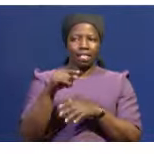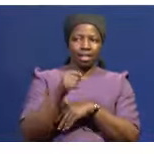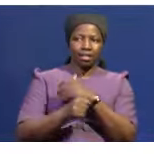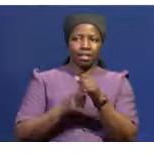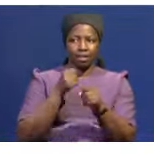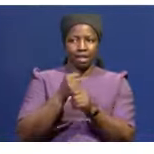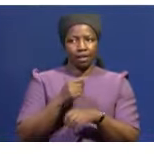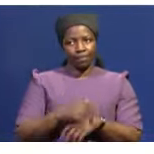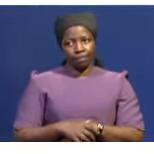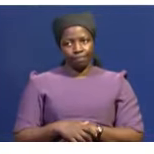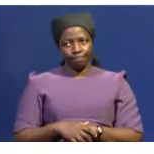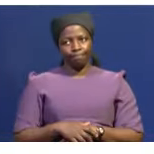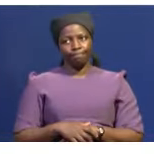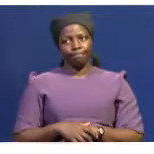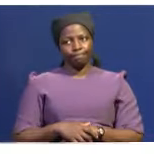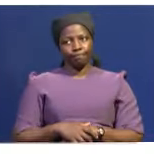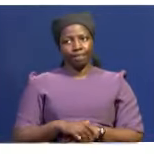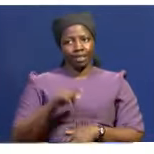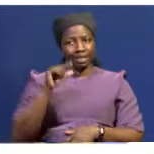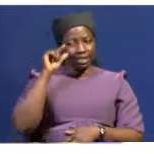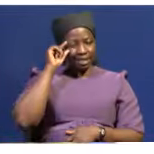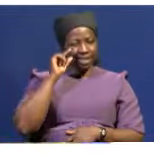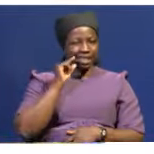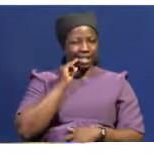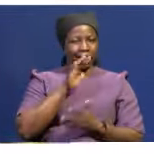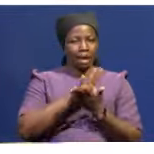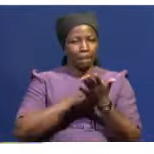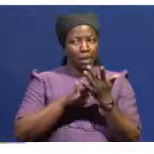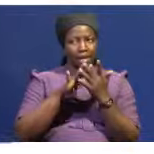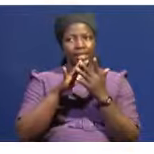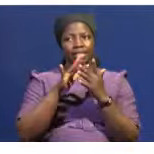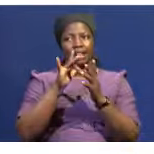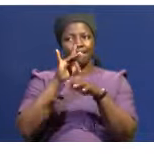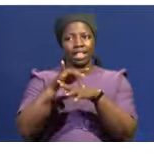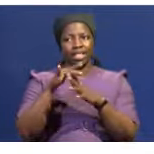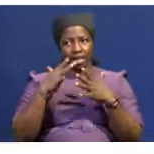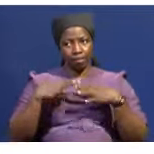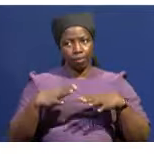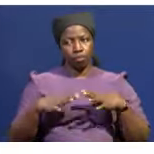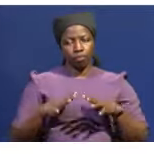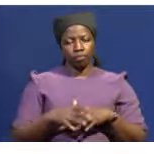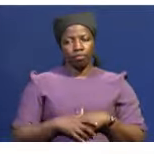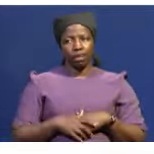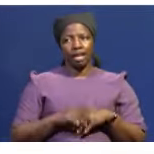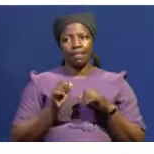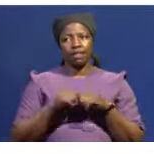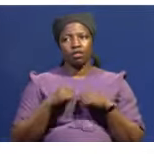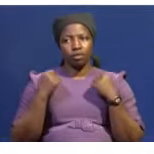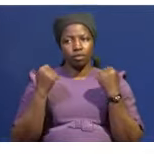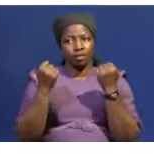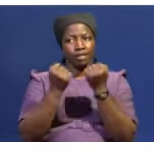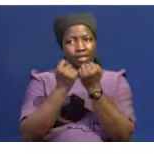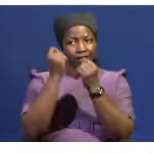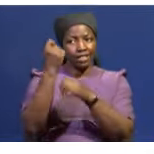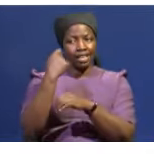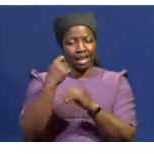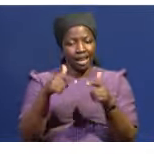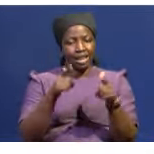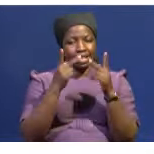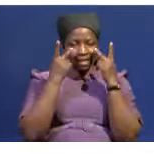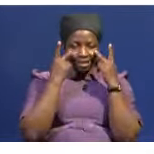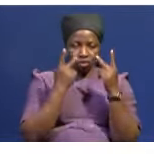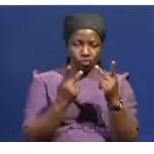wa masala ya jinsia. Tukiwa jamii ya Wakenya, tuangalie mtoto huyu